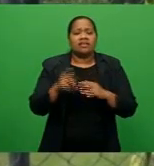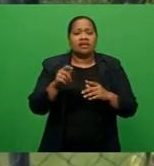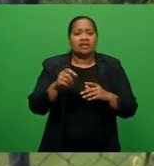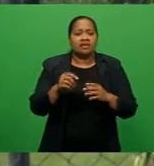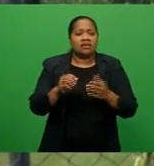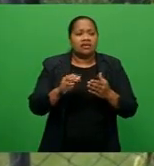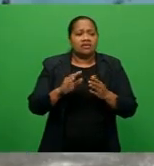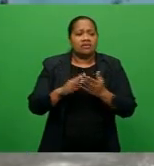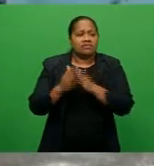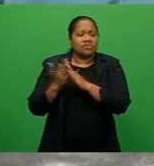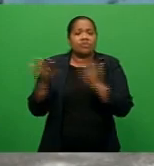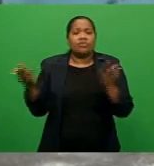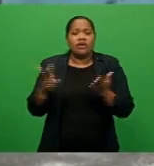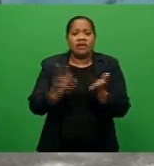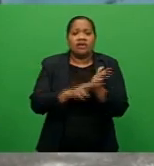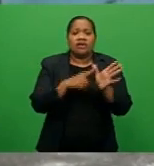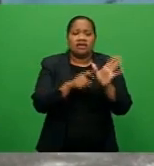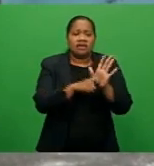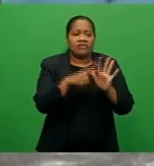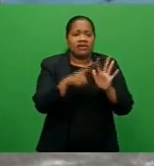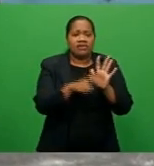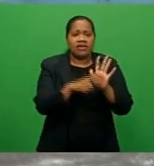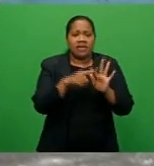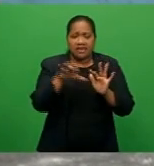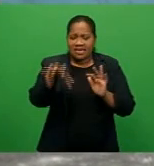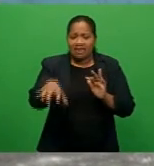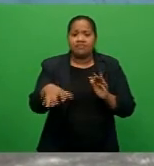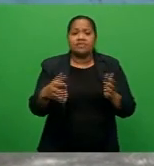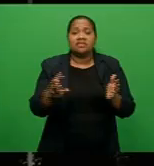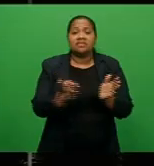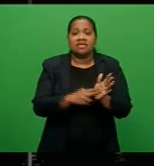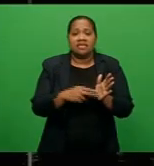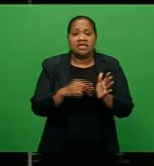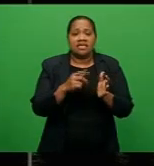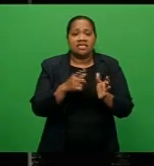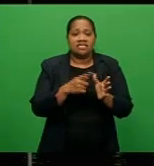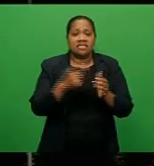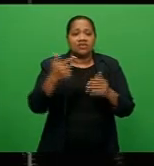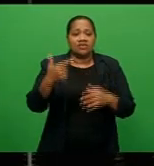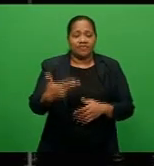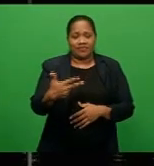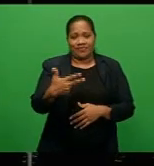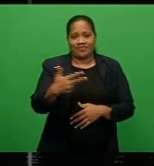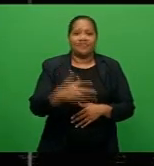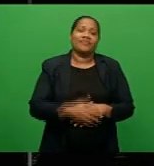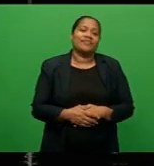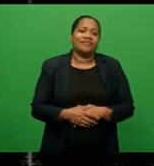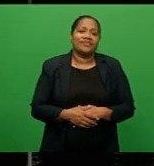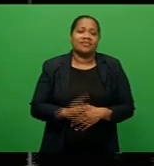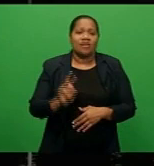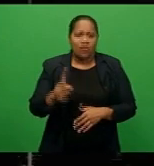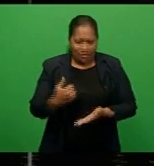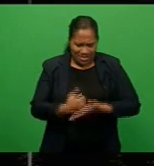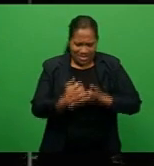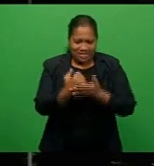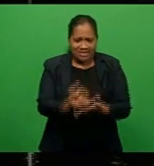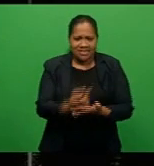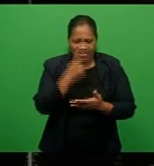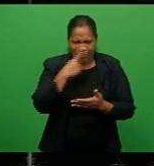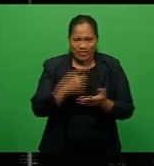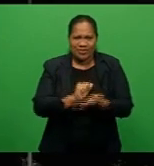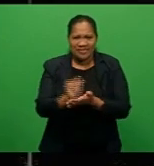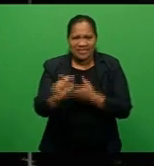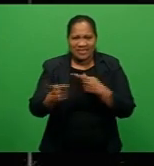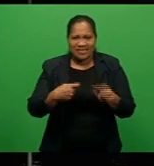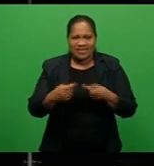in Sino. Sainiani Boila, FBC News. In an effort to assist vendors in this difficult time, the